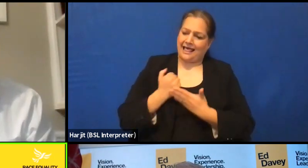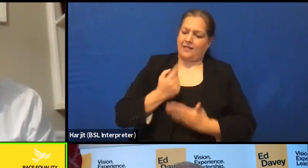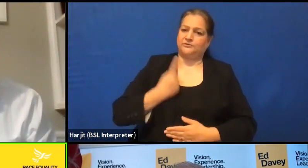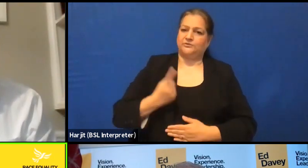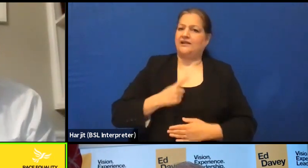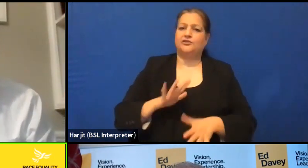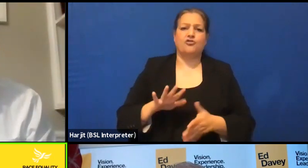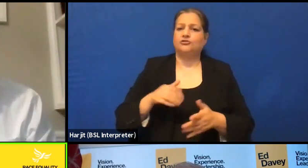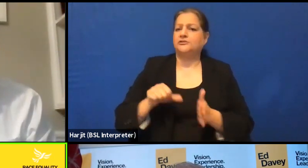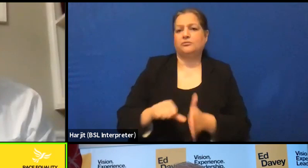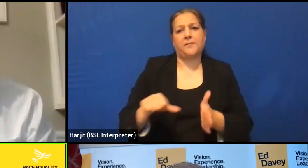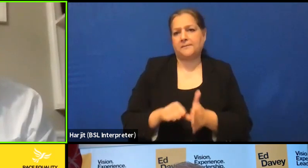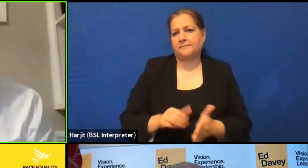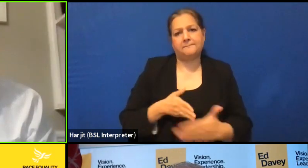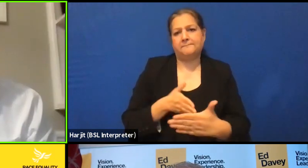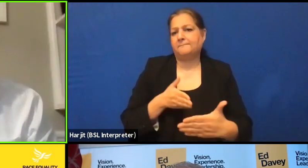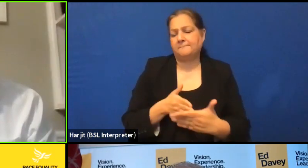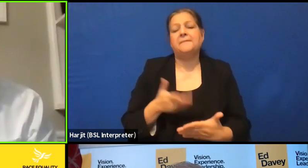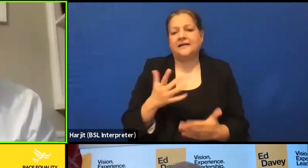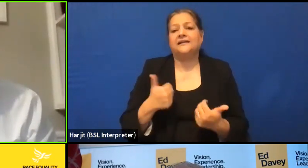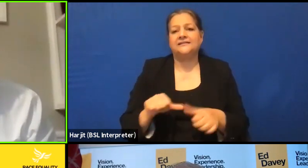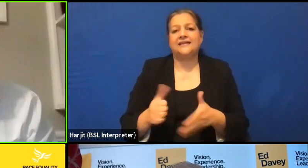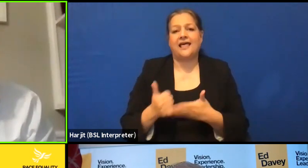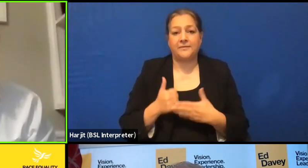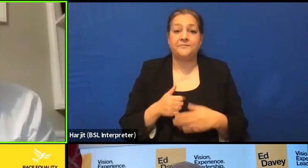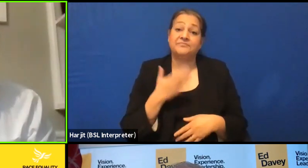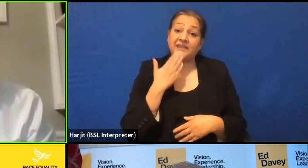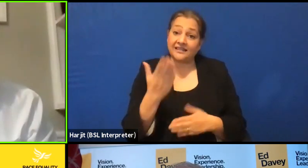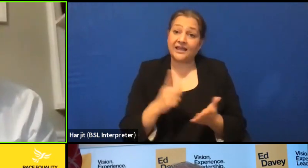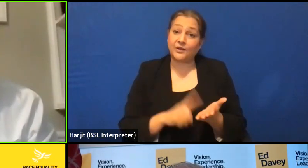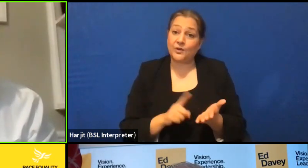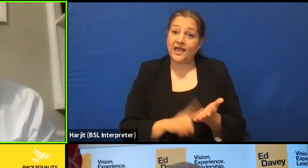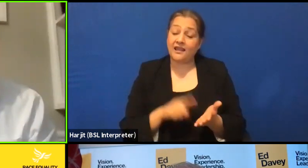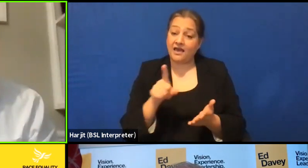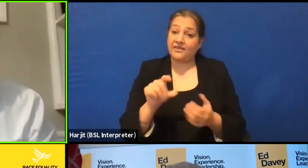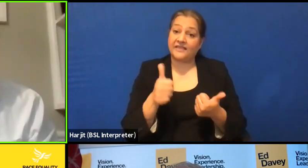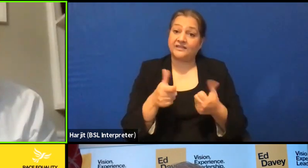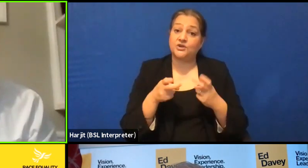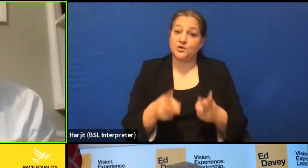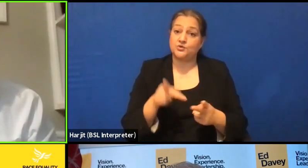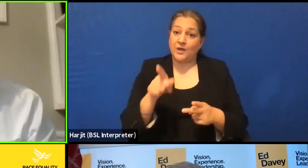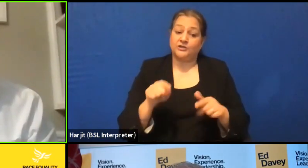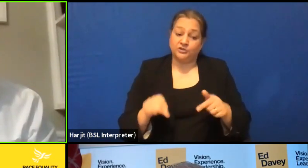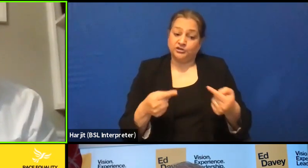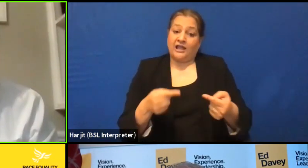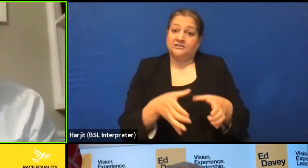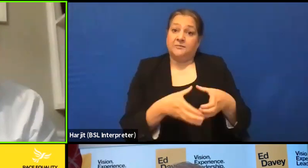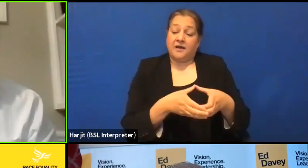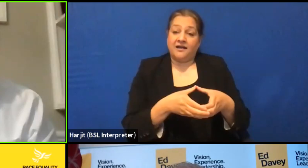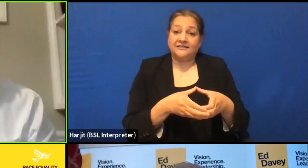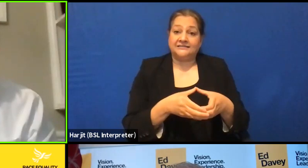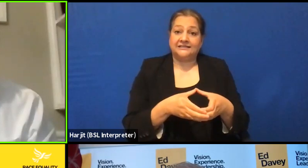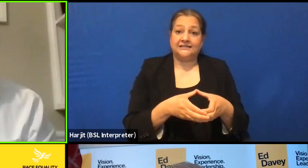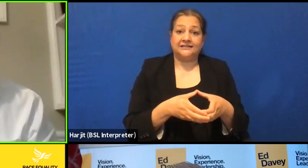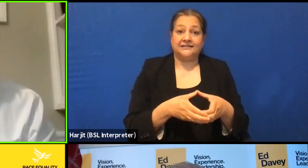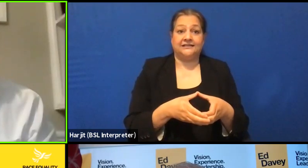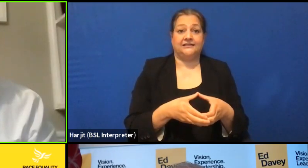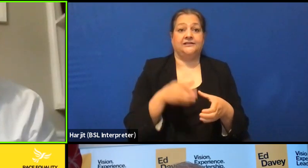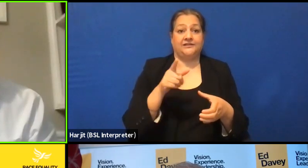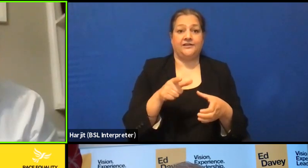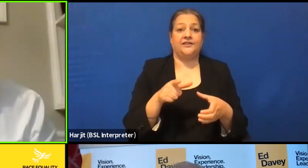electoral success. Thanks, Layla. I think that is a good way to put the challenge to your own party. If Conservative associations in